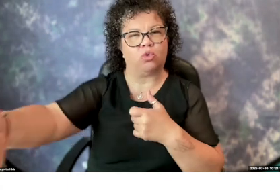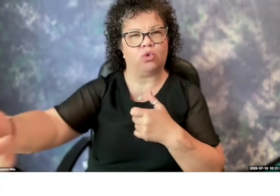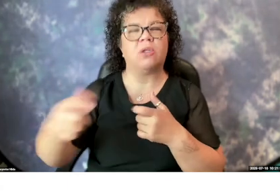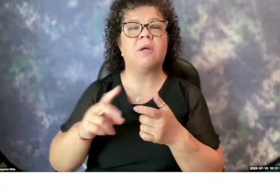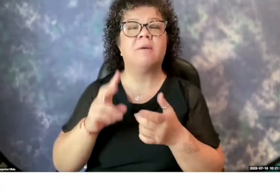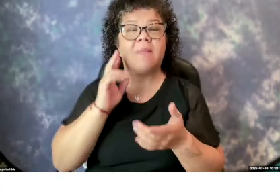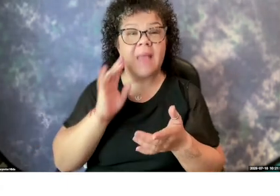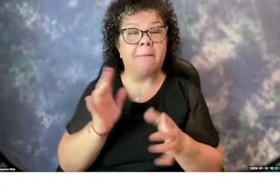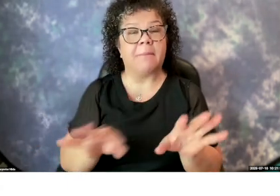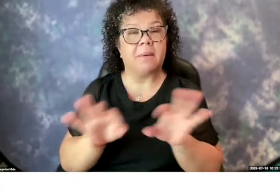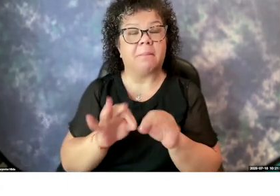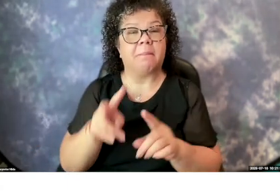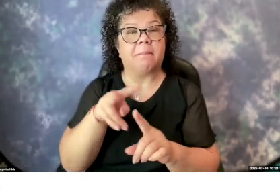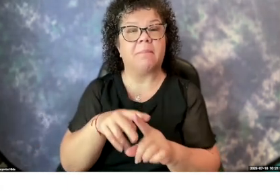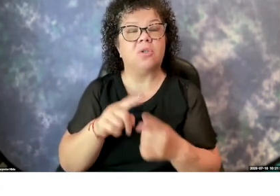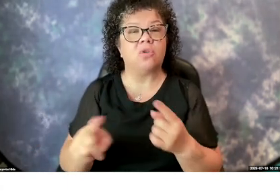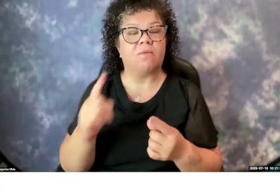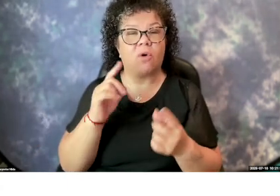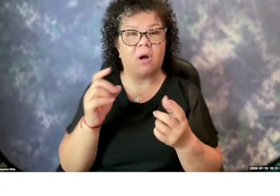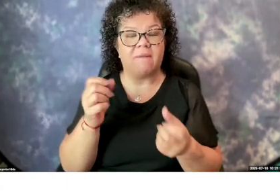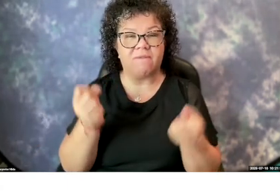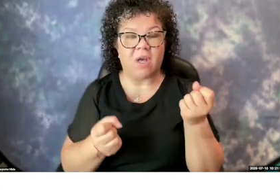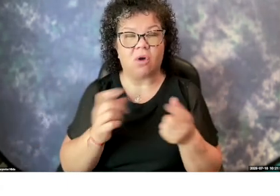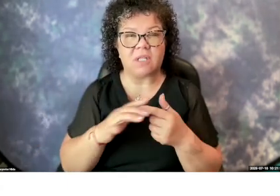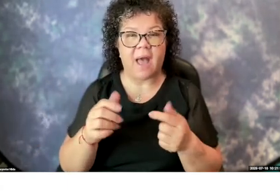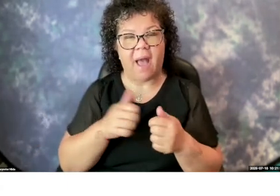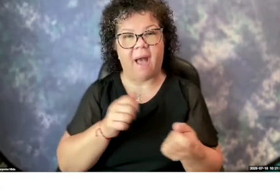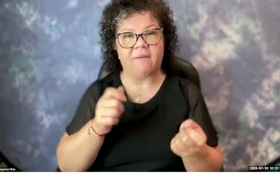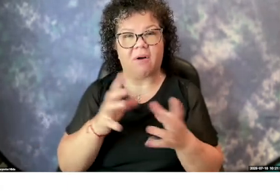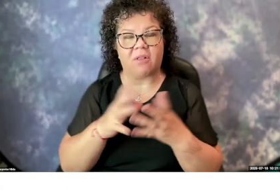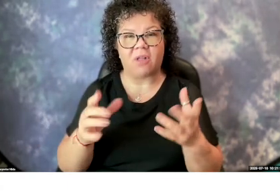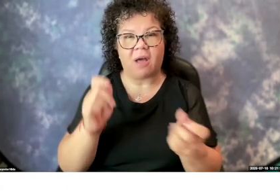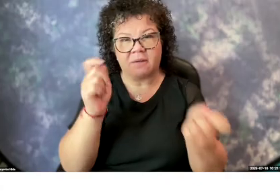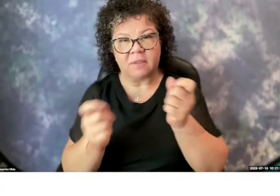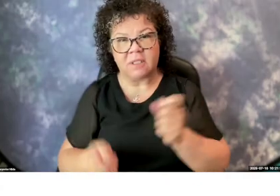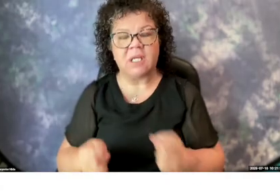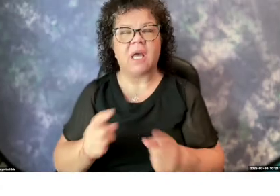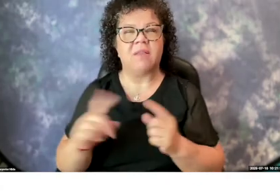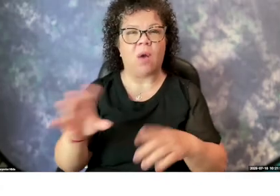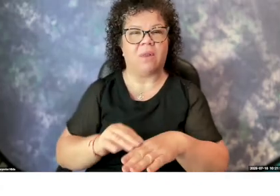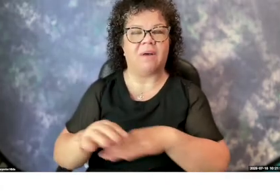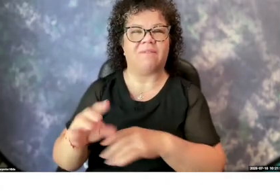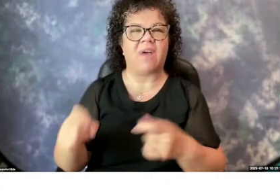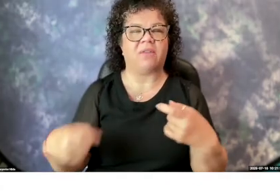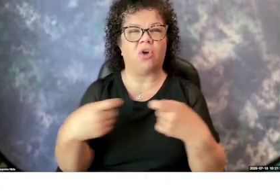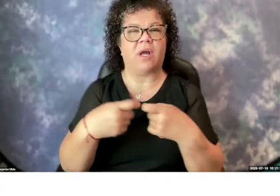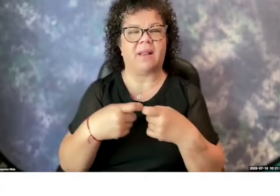with lots of configuration options that result in changes to the electric range. So that can inflate the number of options that are available